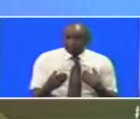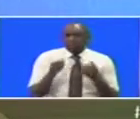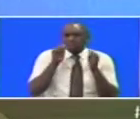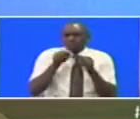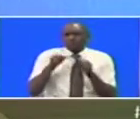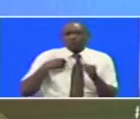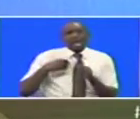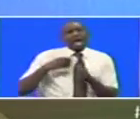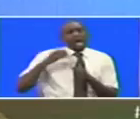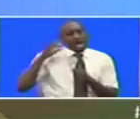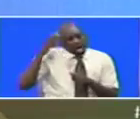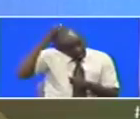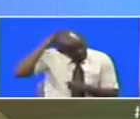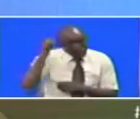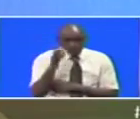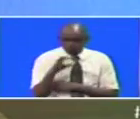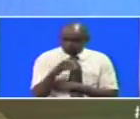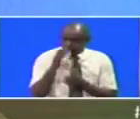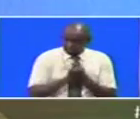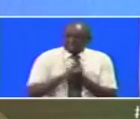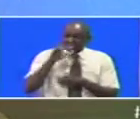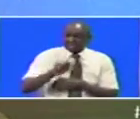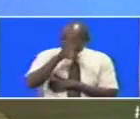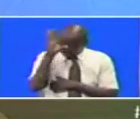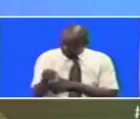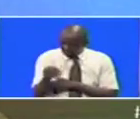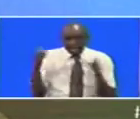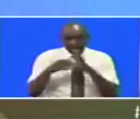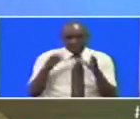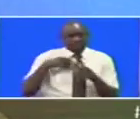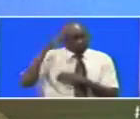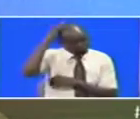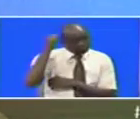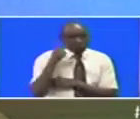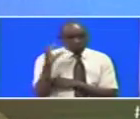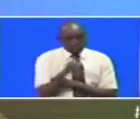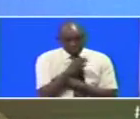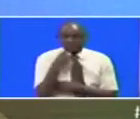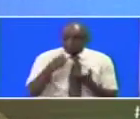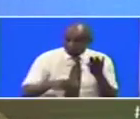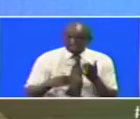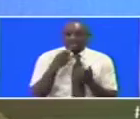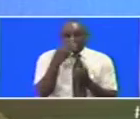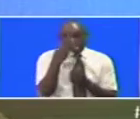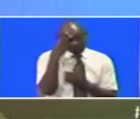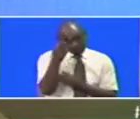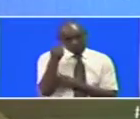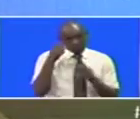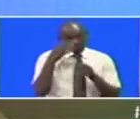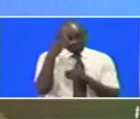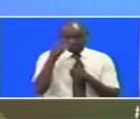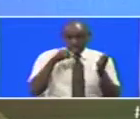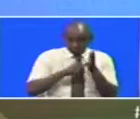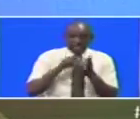the alcoholics industry, South African-based firm Distell has acquired a 26.43% stake in Kenya Wine